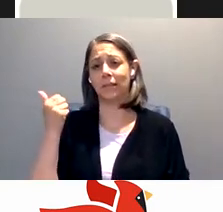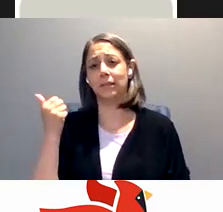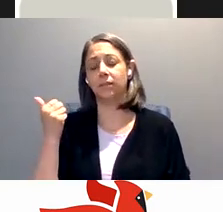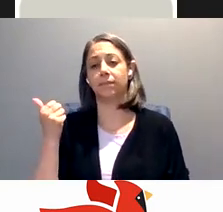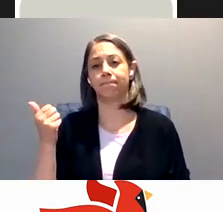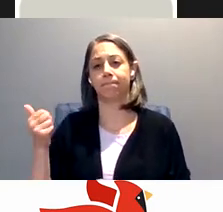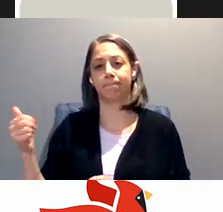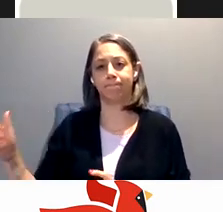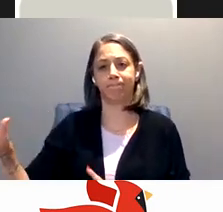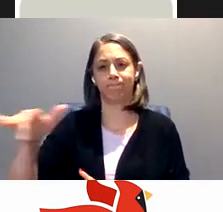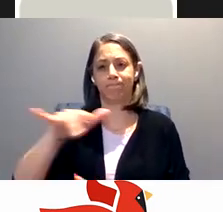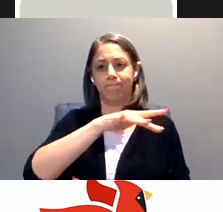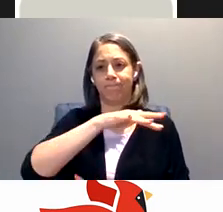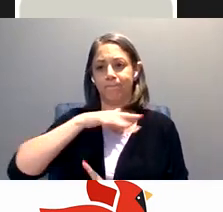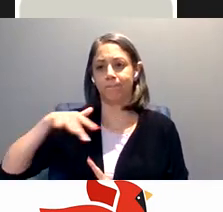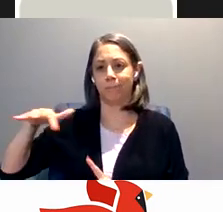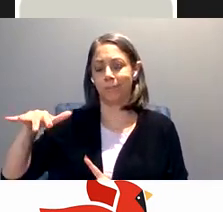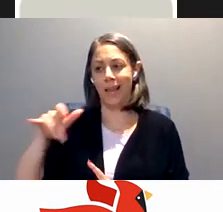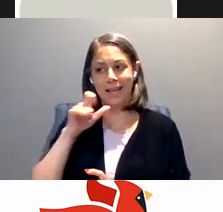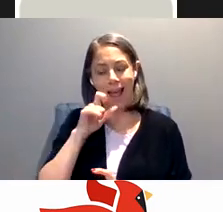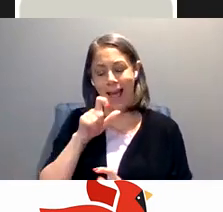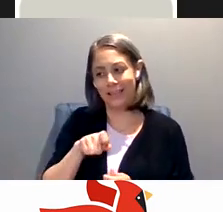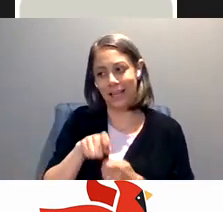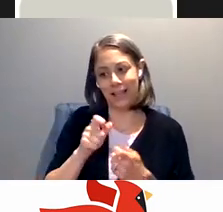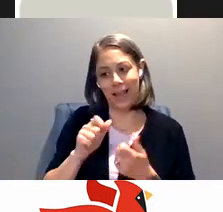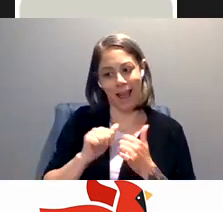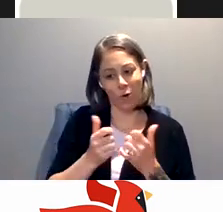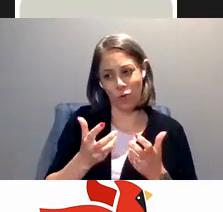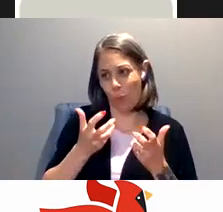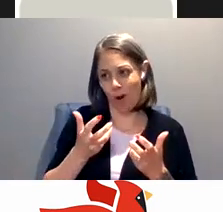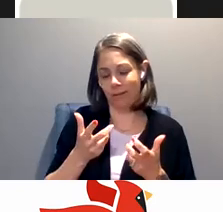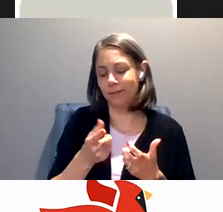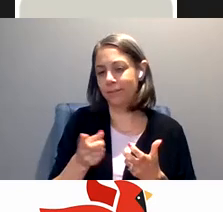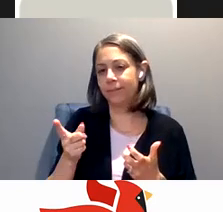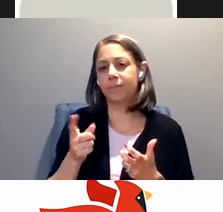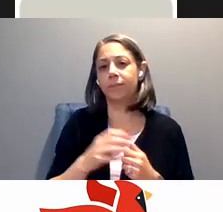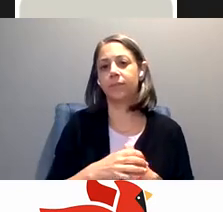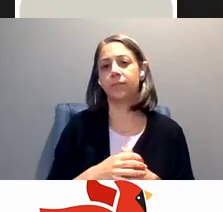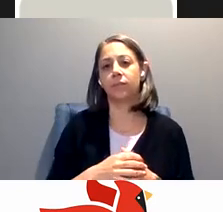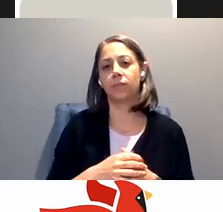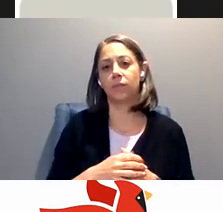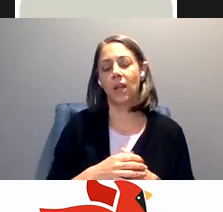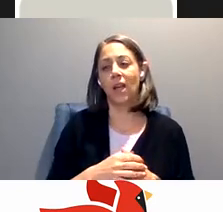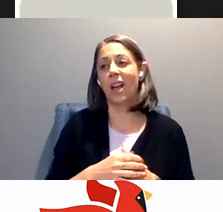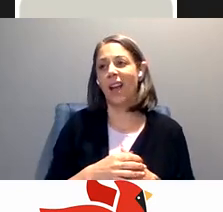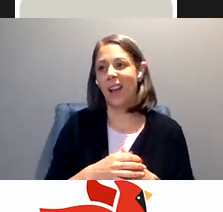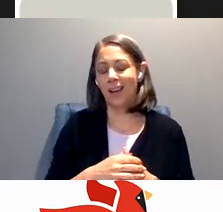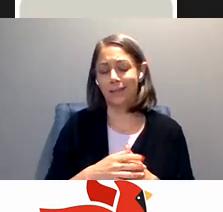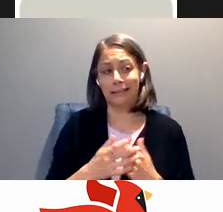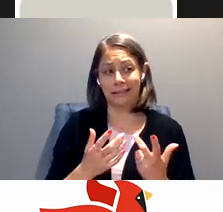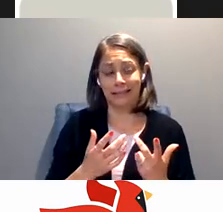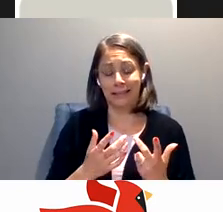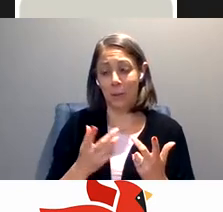around you were not exactly the way you wanted them to be. And the idea of having somebody come into your home